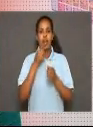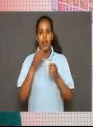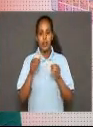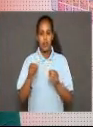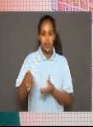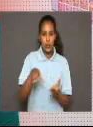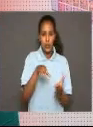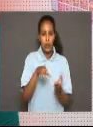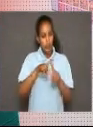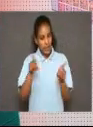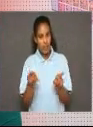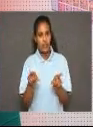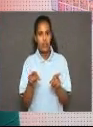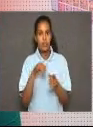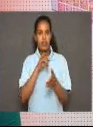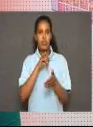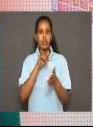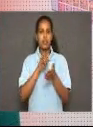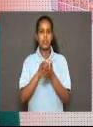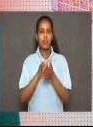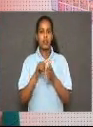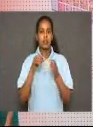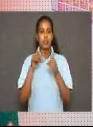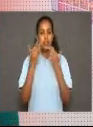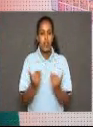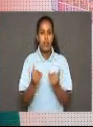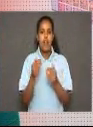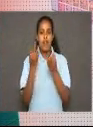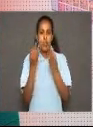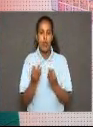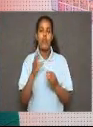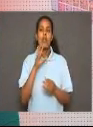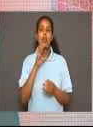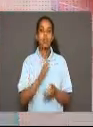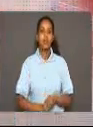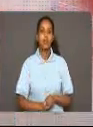liquid, but it is still a form of water.